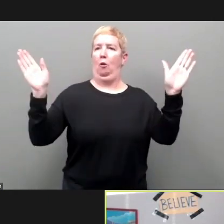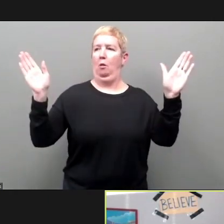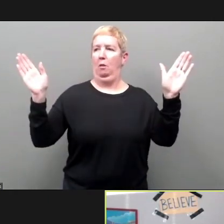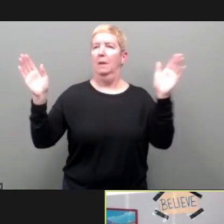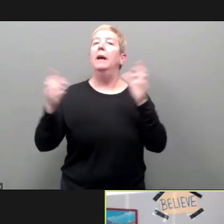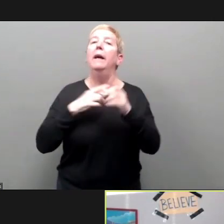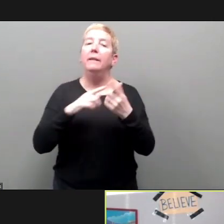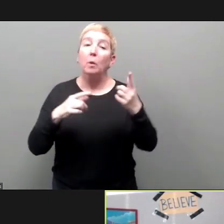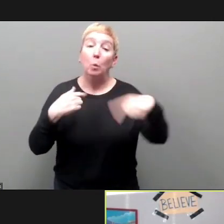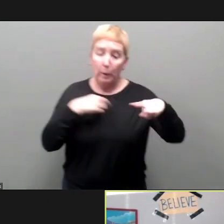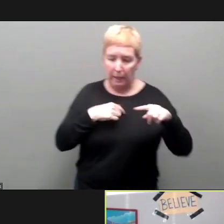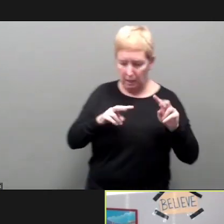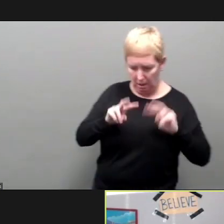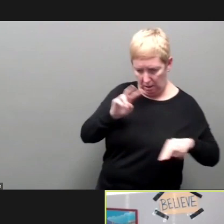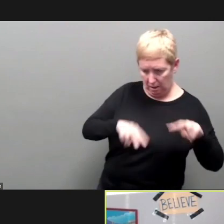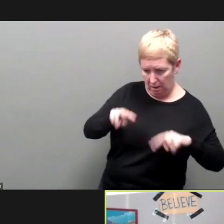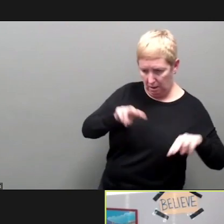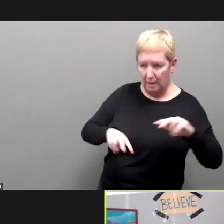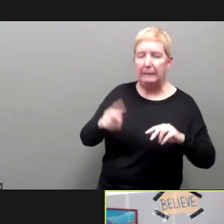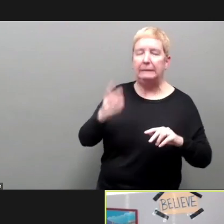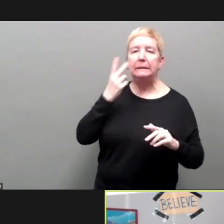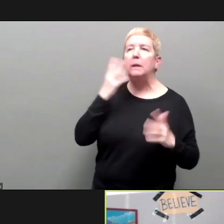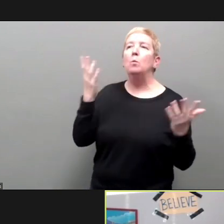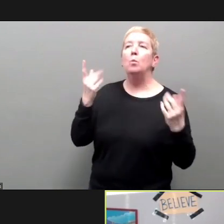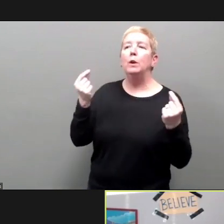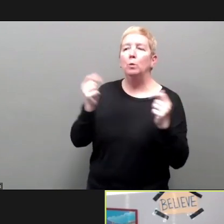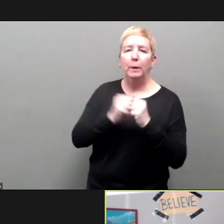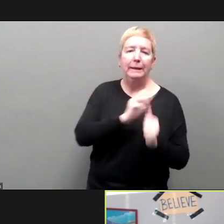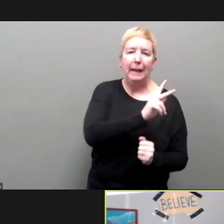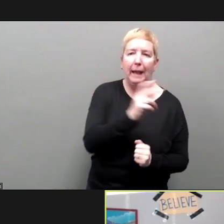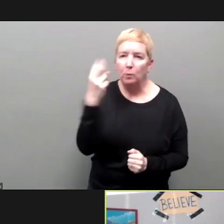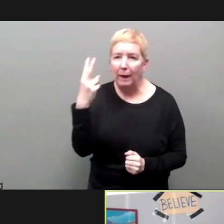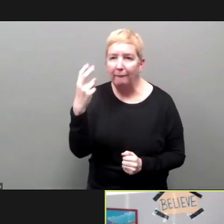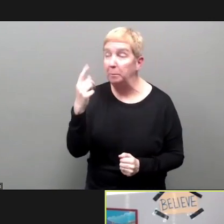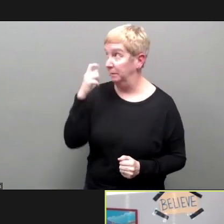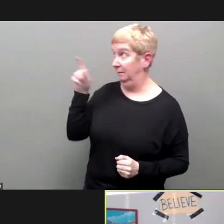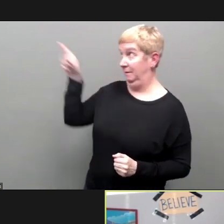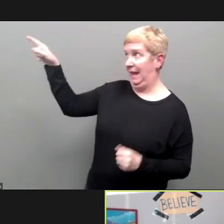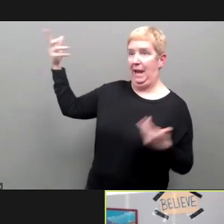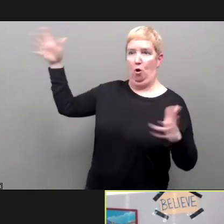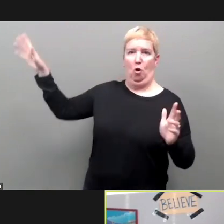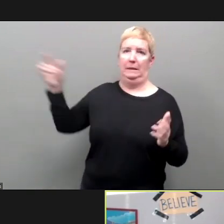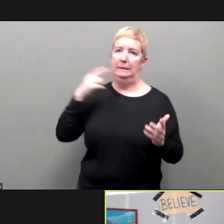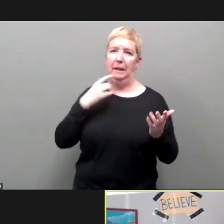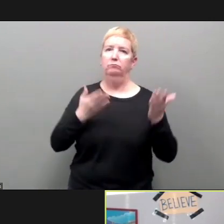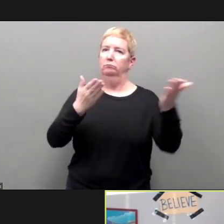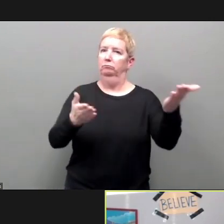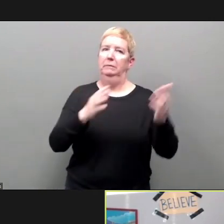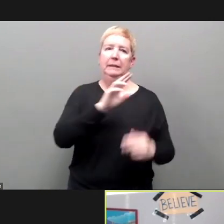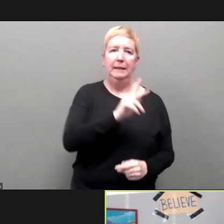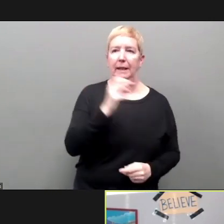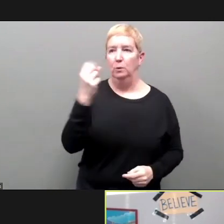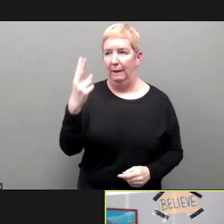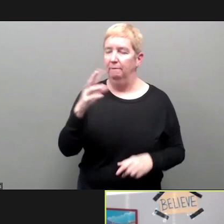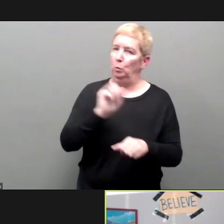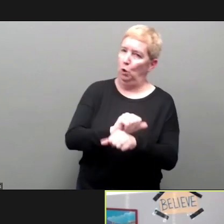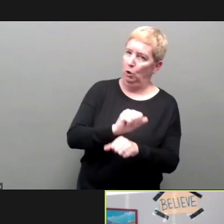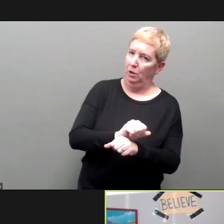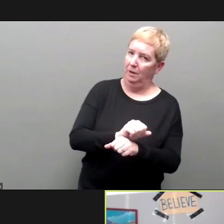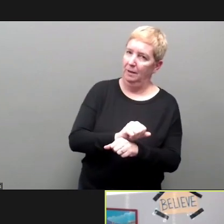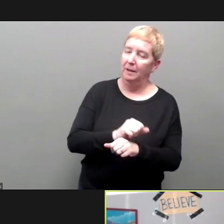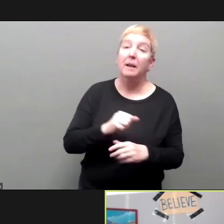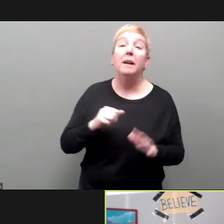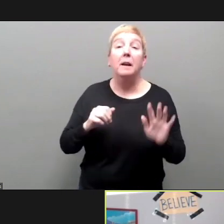looking at it right now for the K through 12. It was also recommended for that group and workplaces, but it's not recommended for long-term